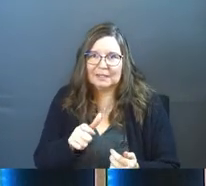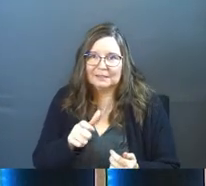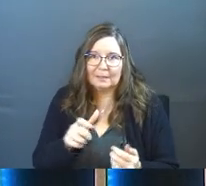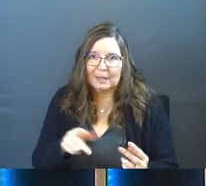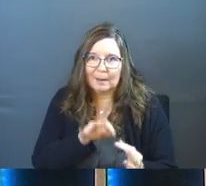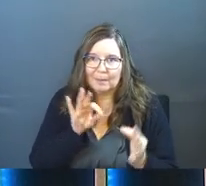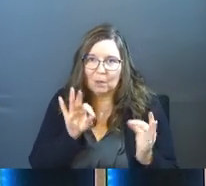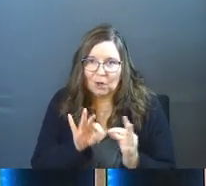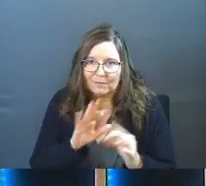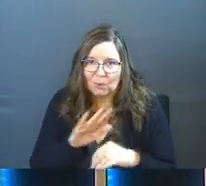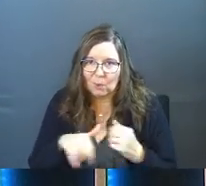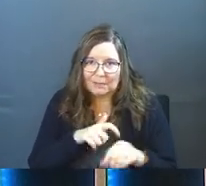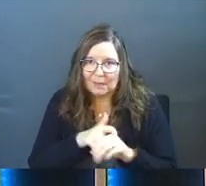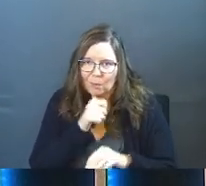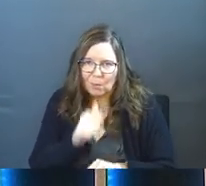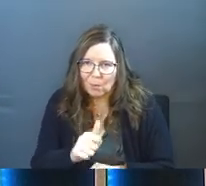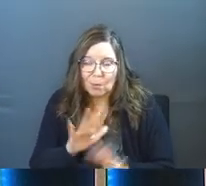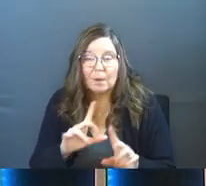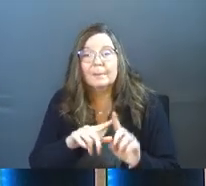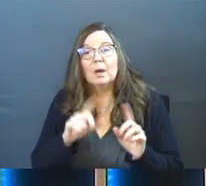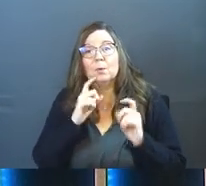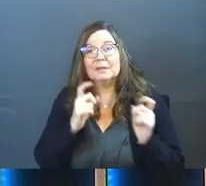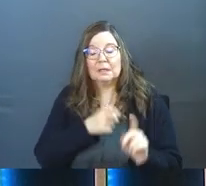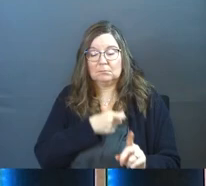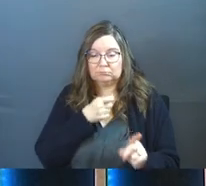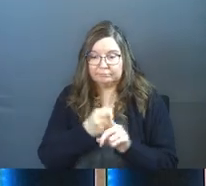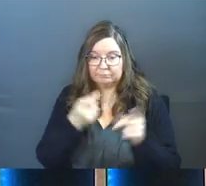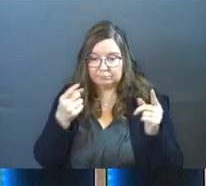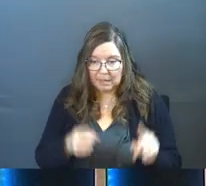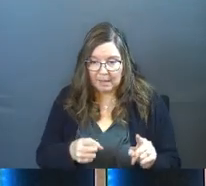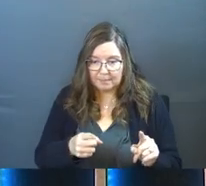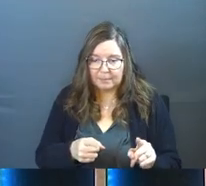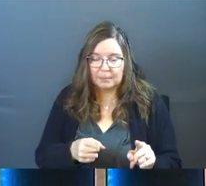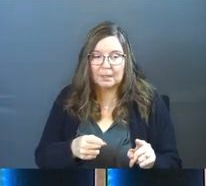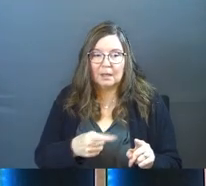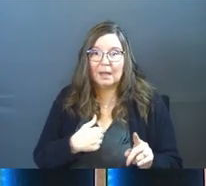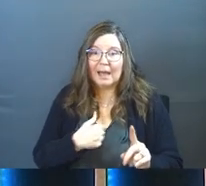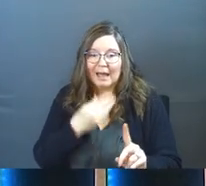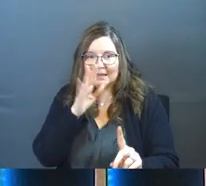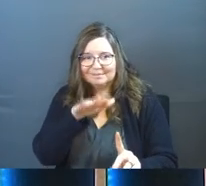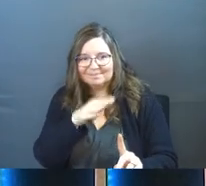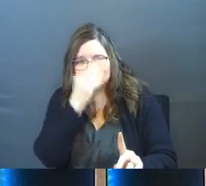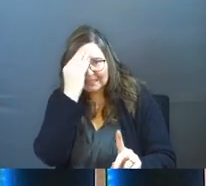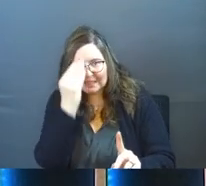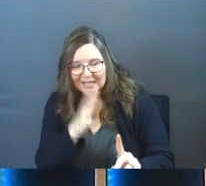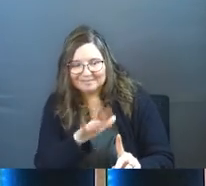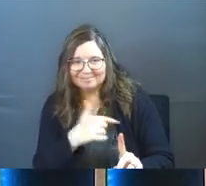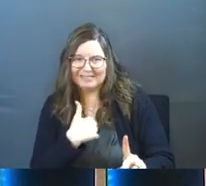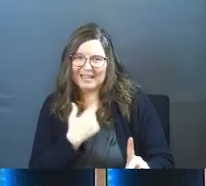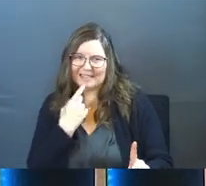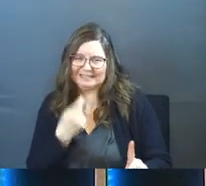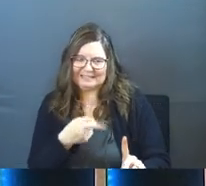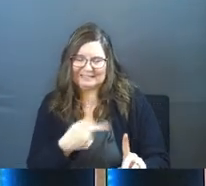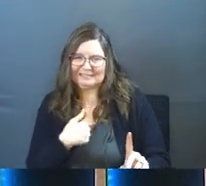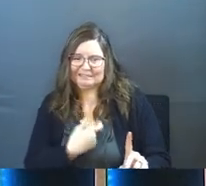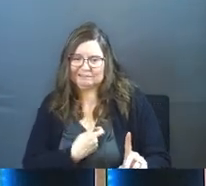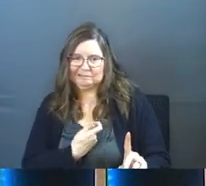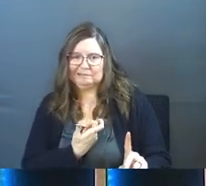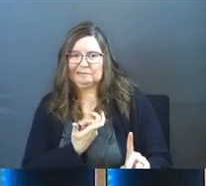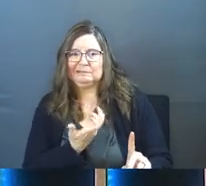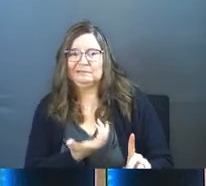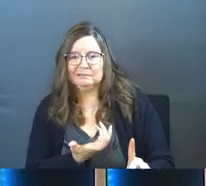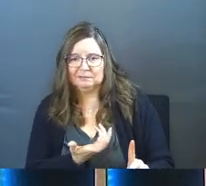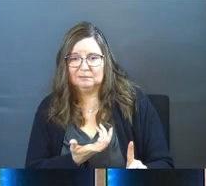necessarily be perfect the entire time, but it's when sin happens, I let you into me see, and I share it with